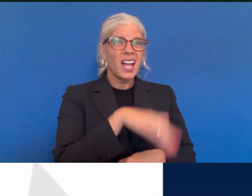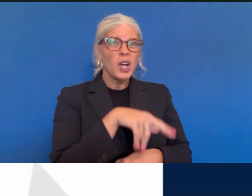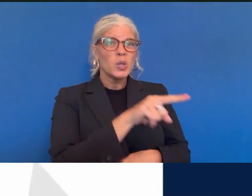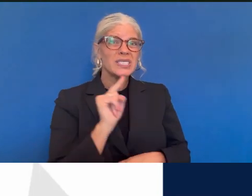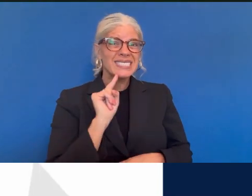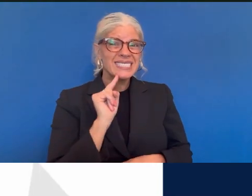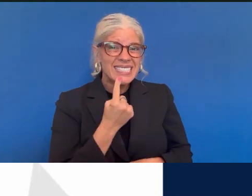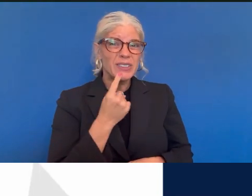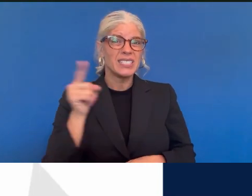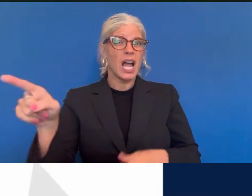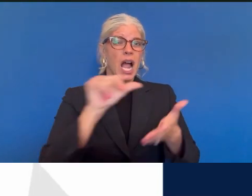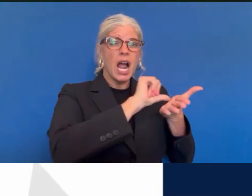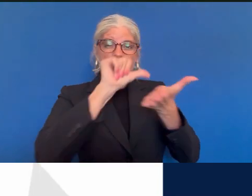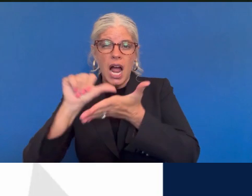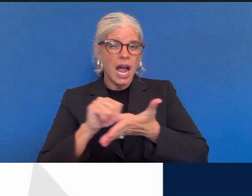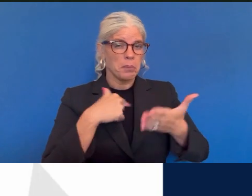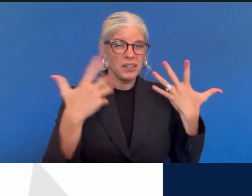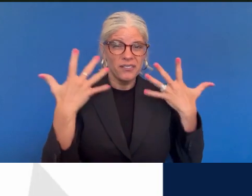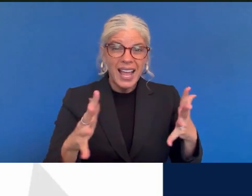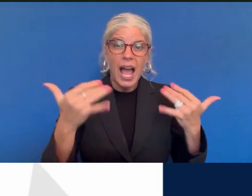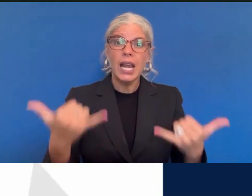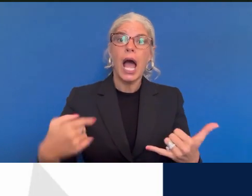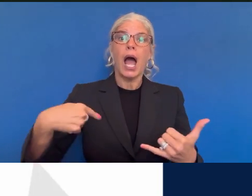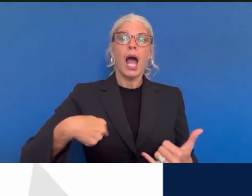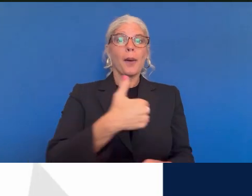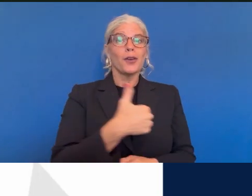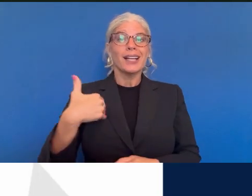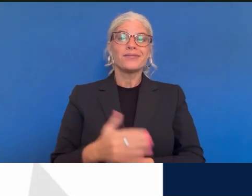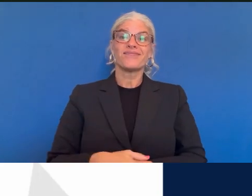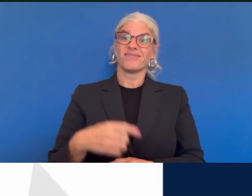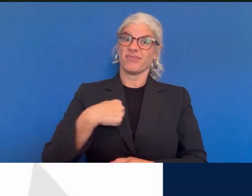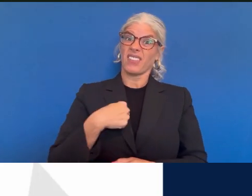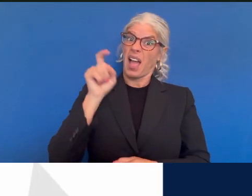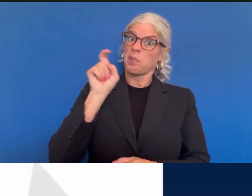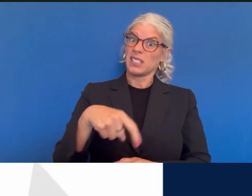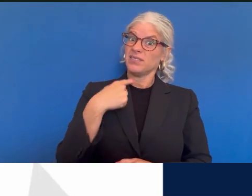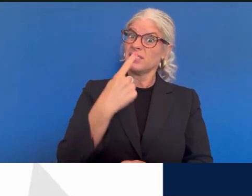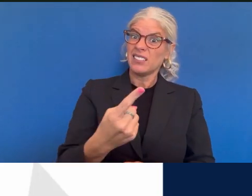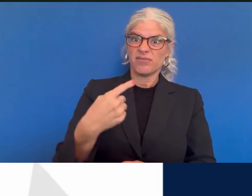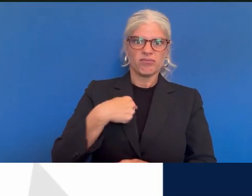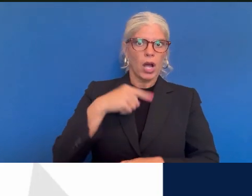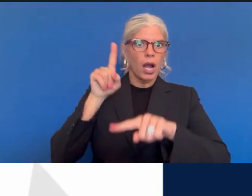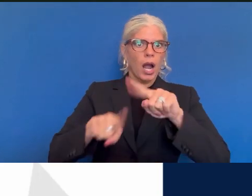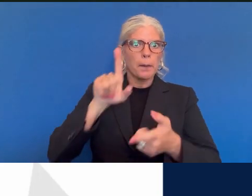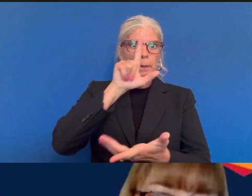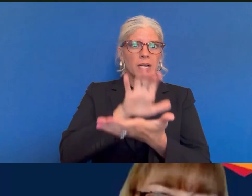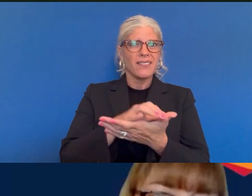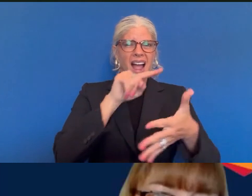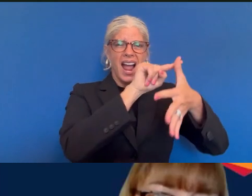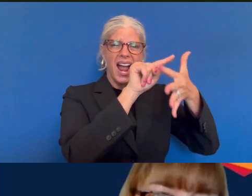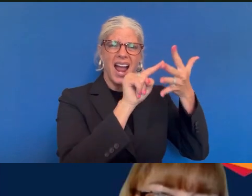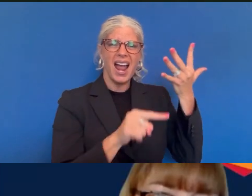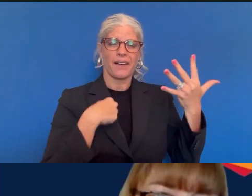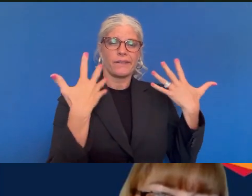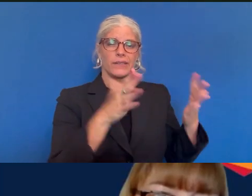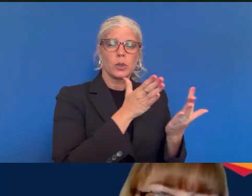a surgeon for me in many other non-breast surgeries. So she was like, "You've got to be kidding me." And